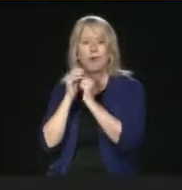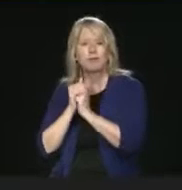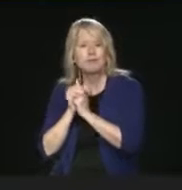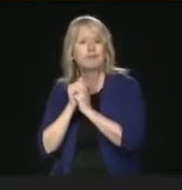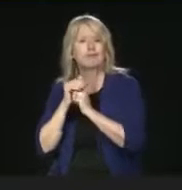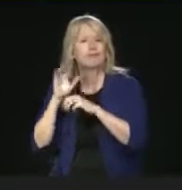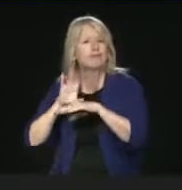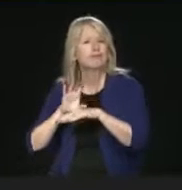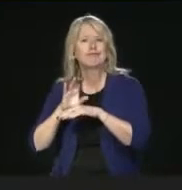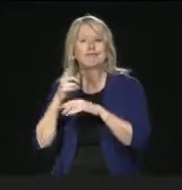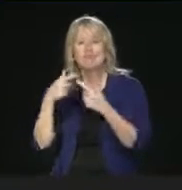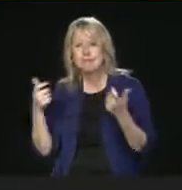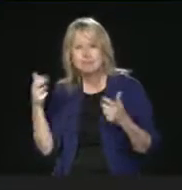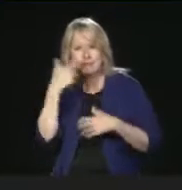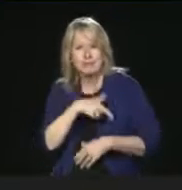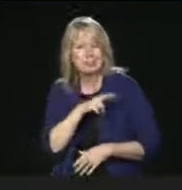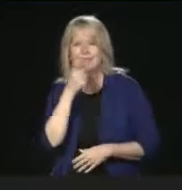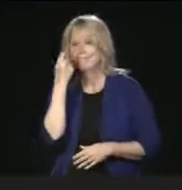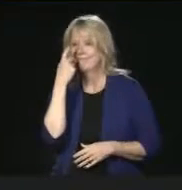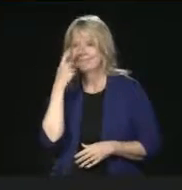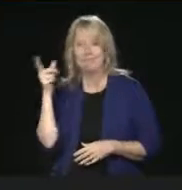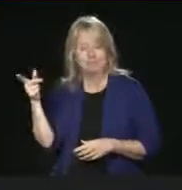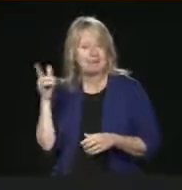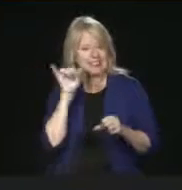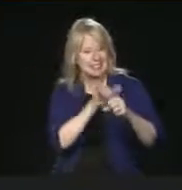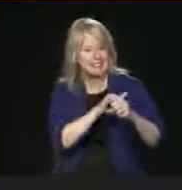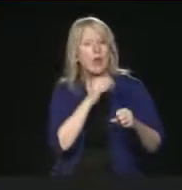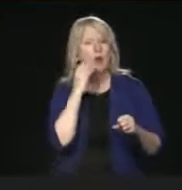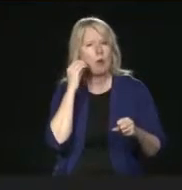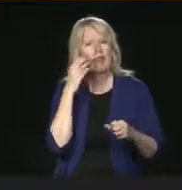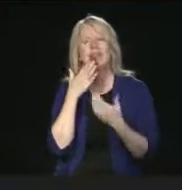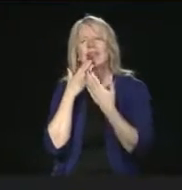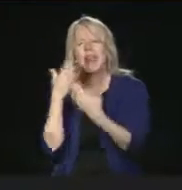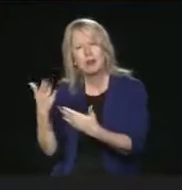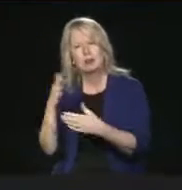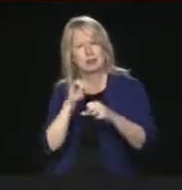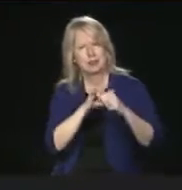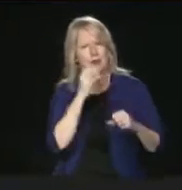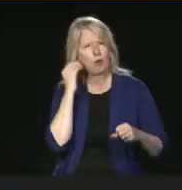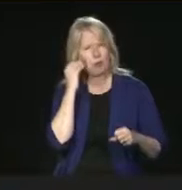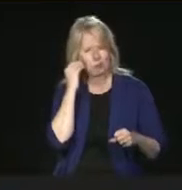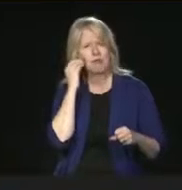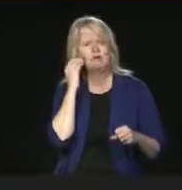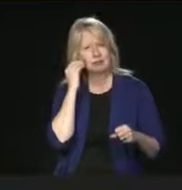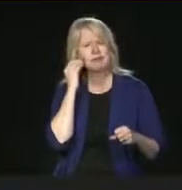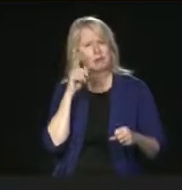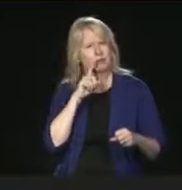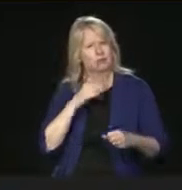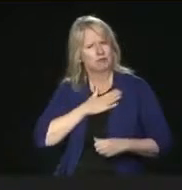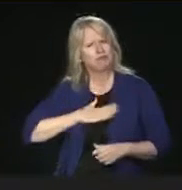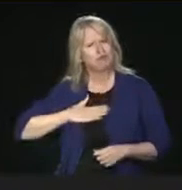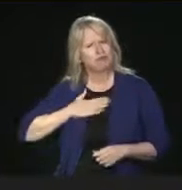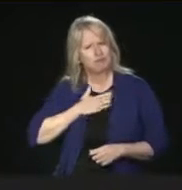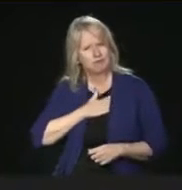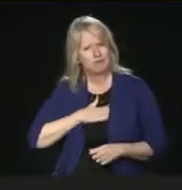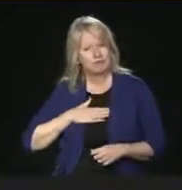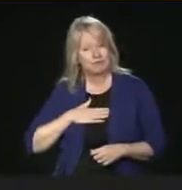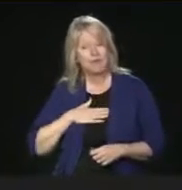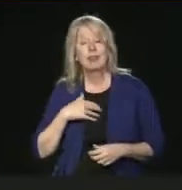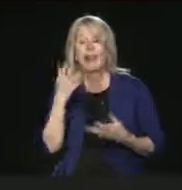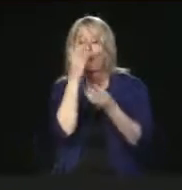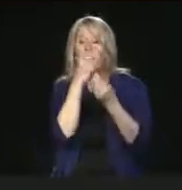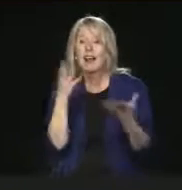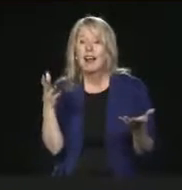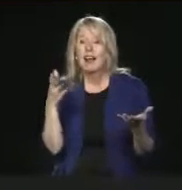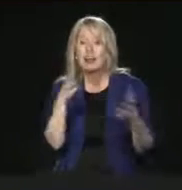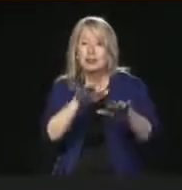today. I know it's not easy, but it is deeply appreciated. And to all the kids out there, all